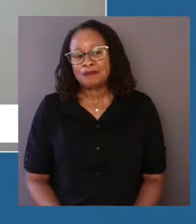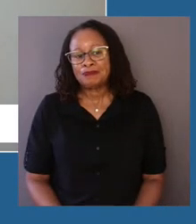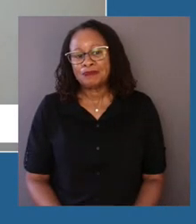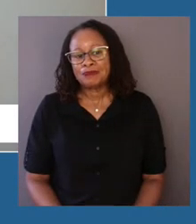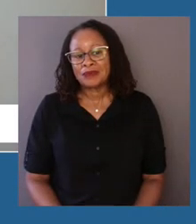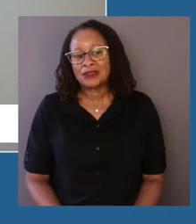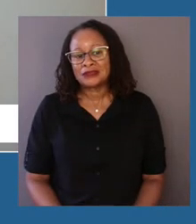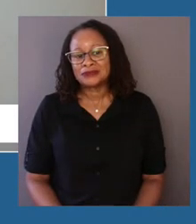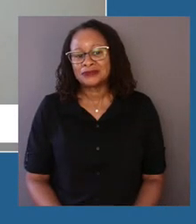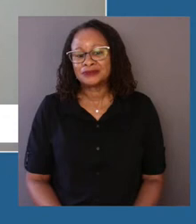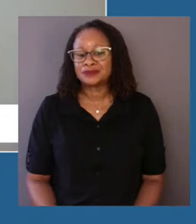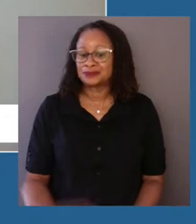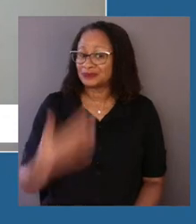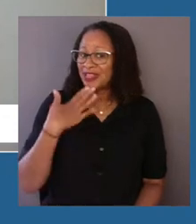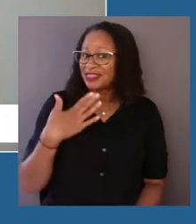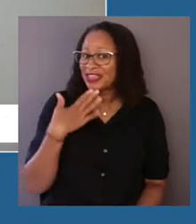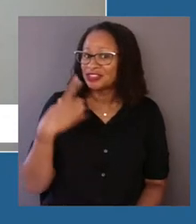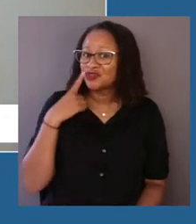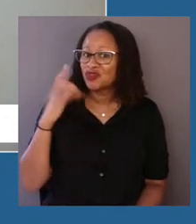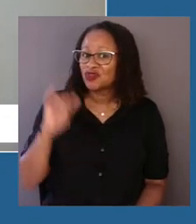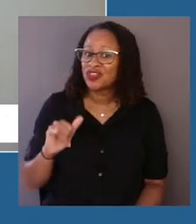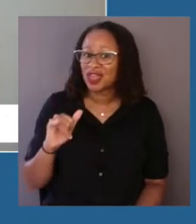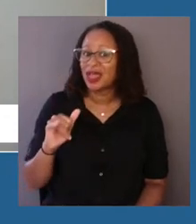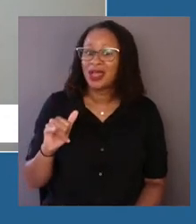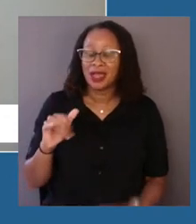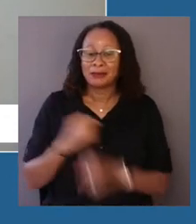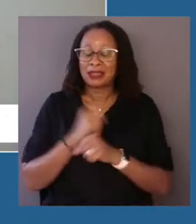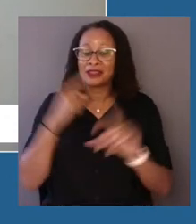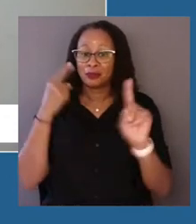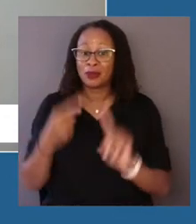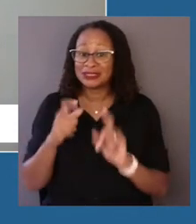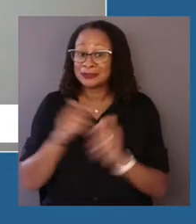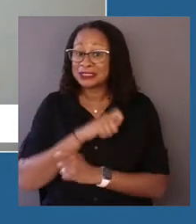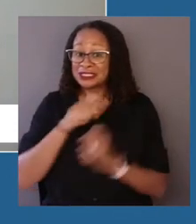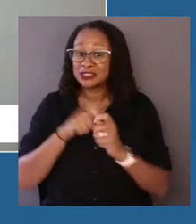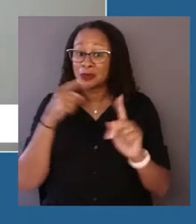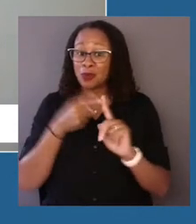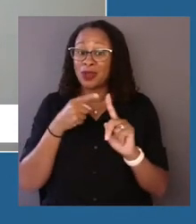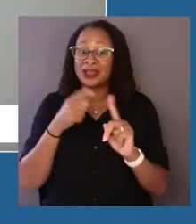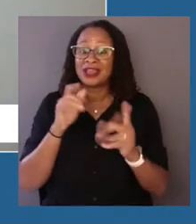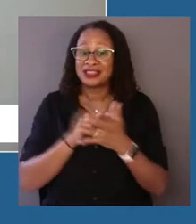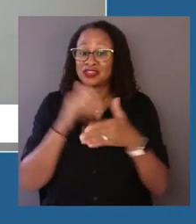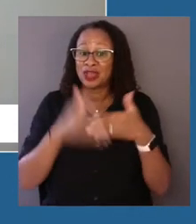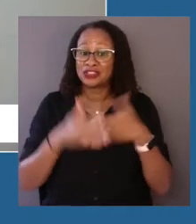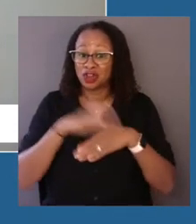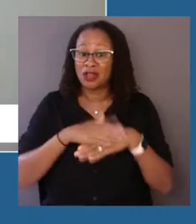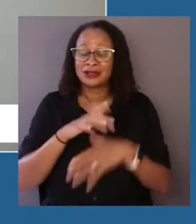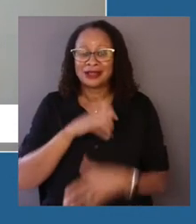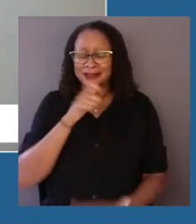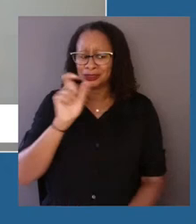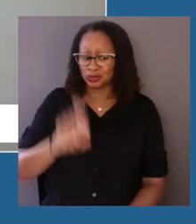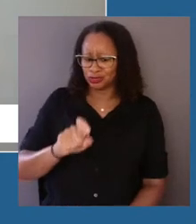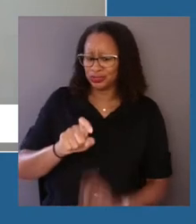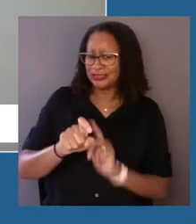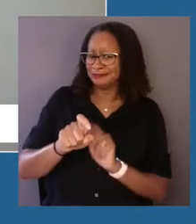Thanks so much for making that, all those points, in particular the point you ended on uncertainty, Vijay.